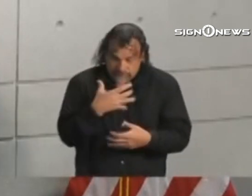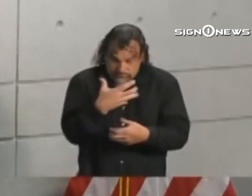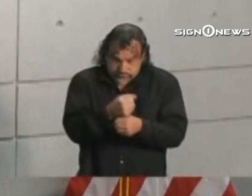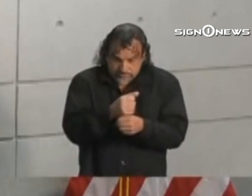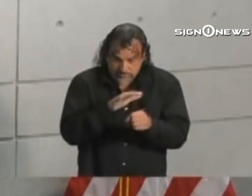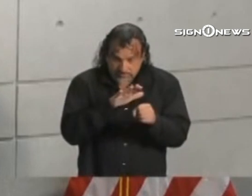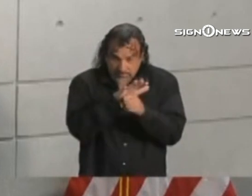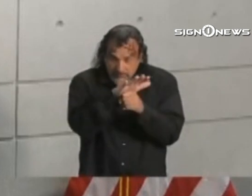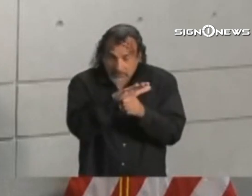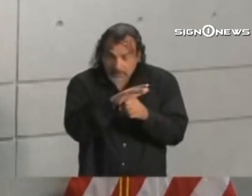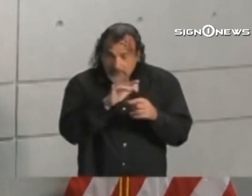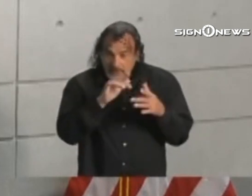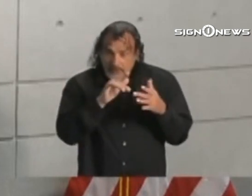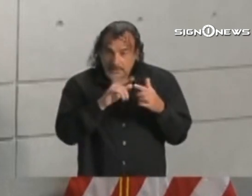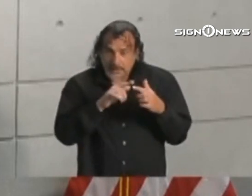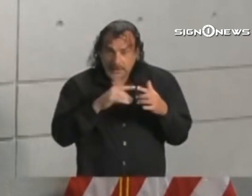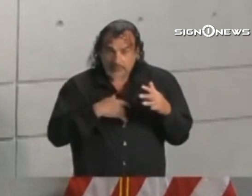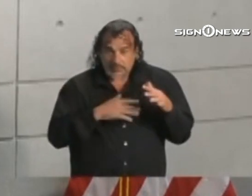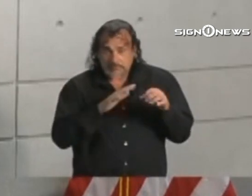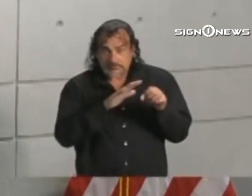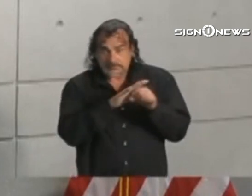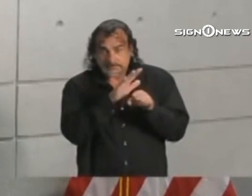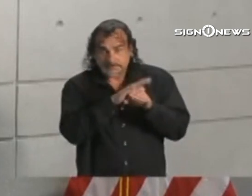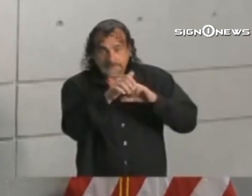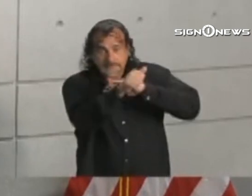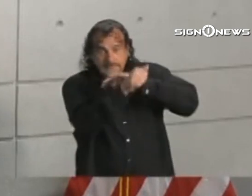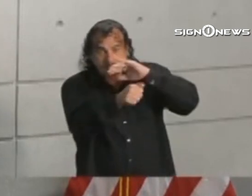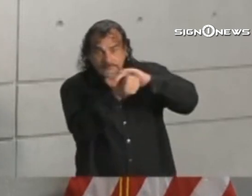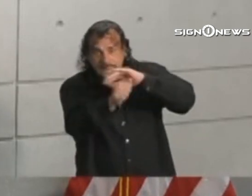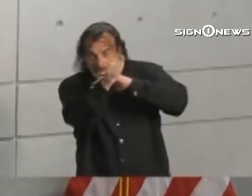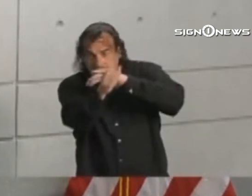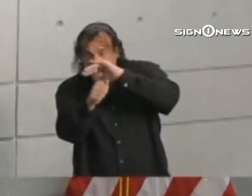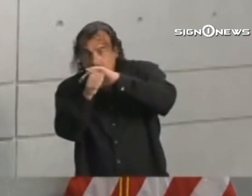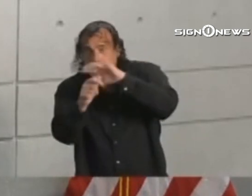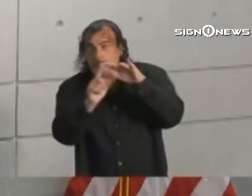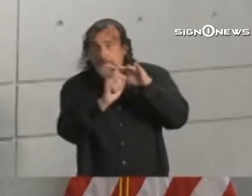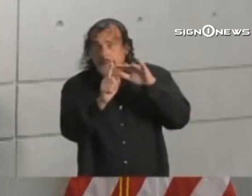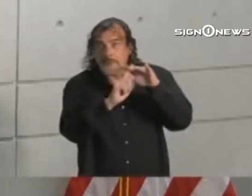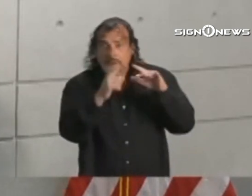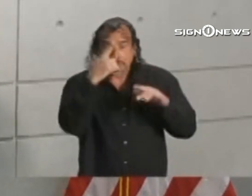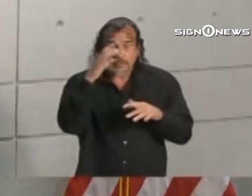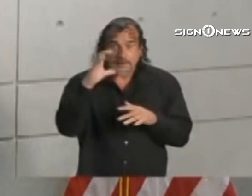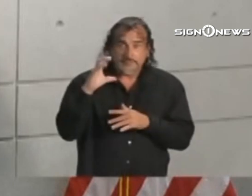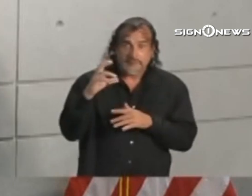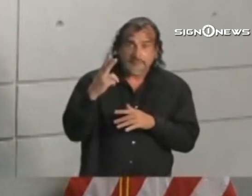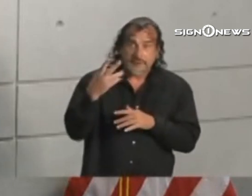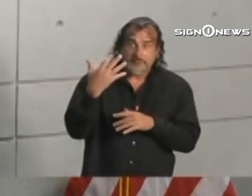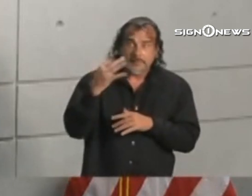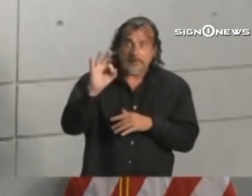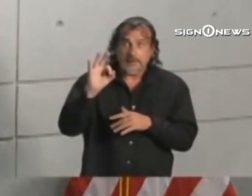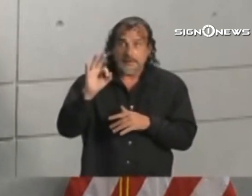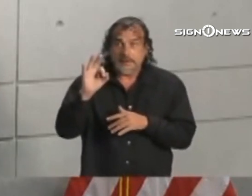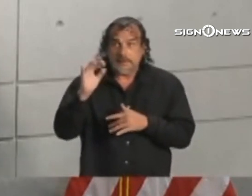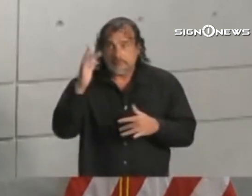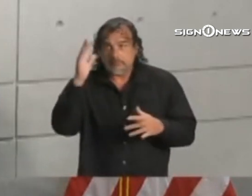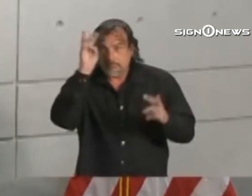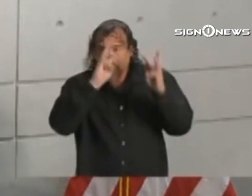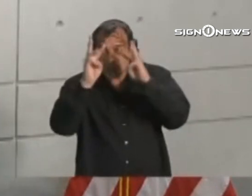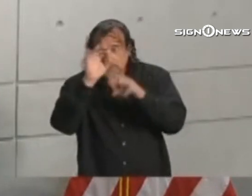the capacity of the evacuation shelters we have now, given the COVID-19